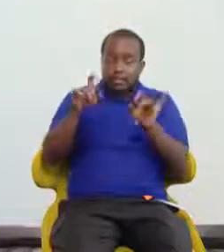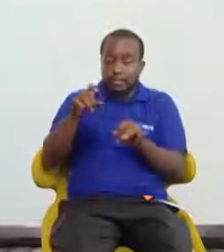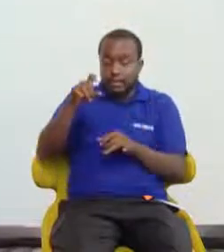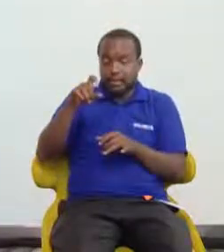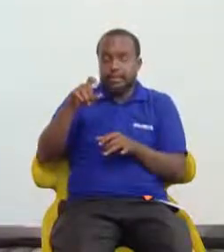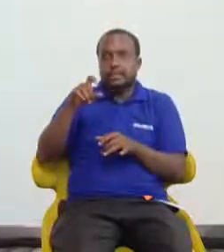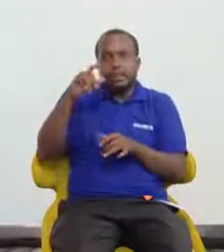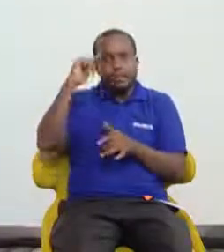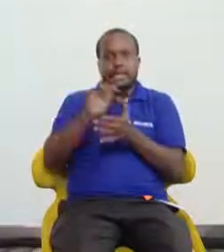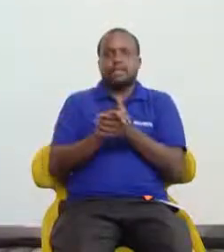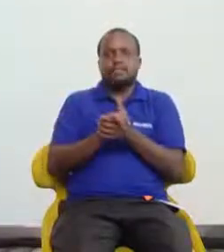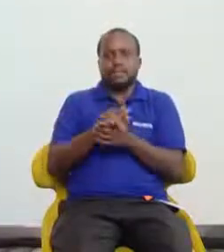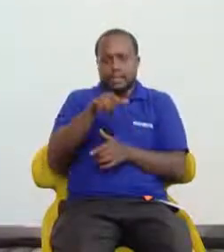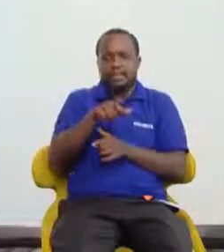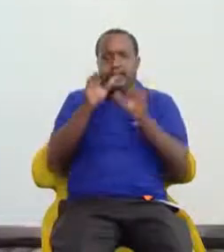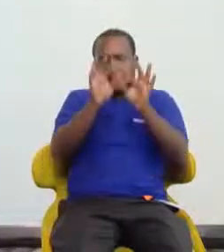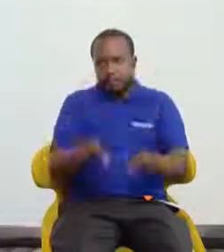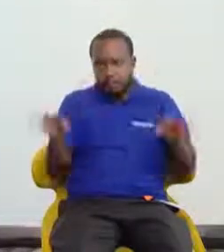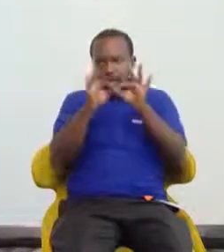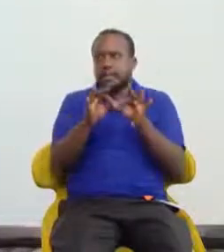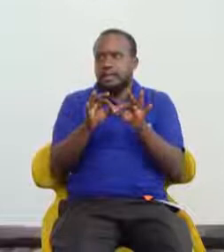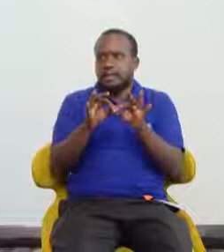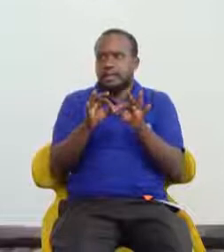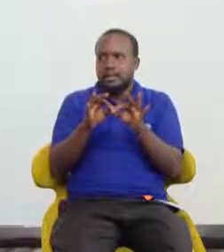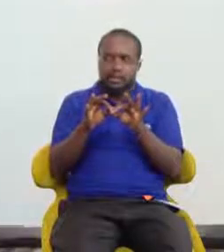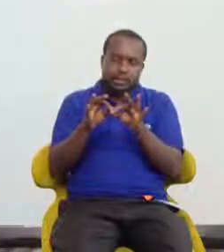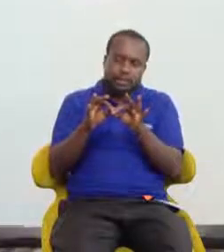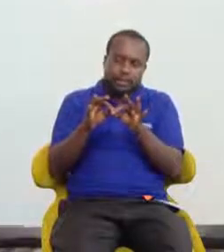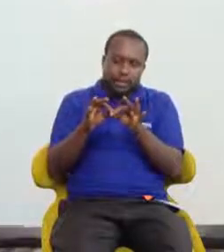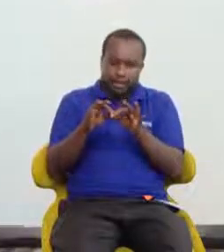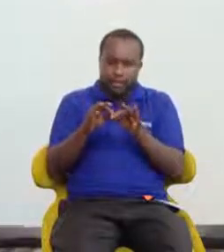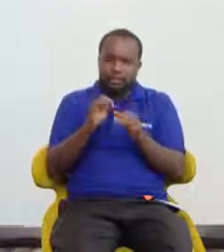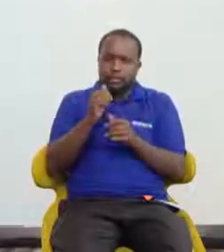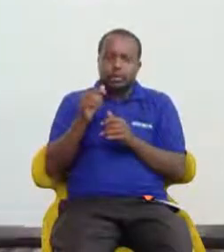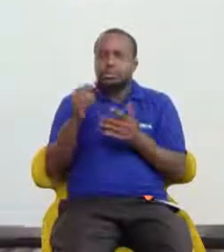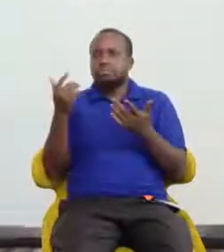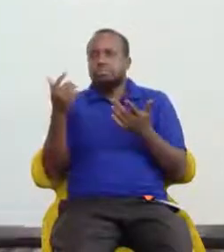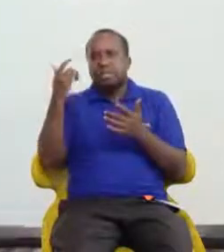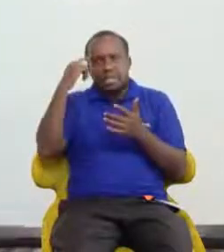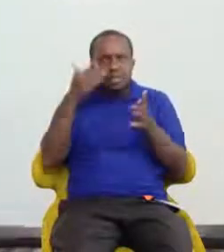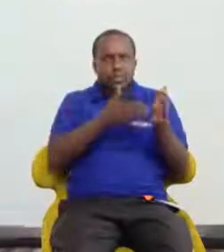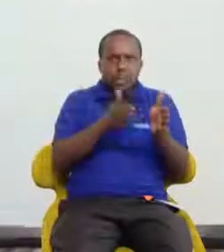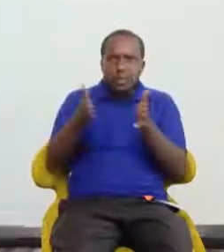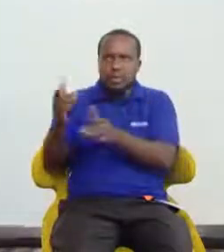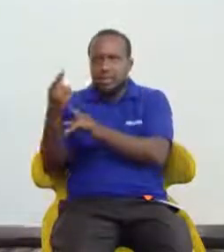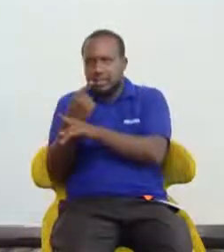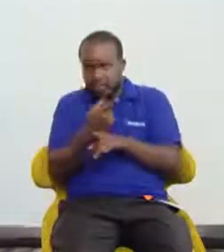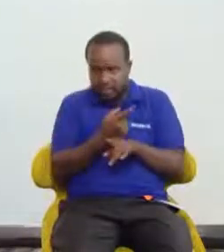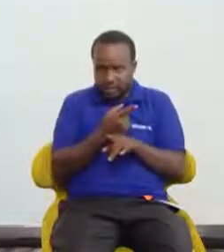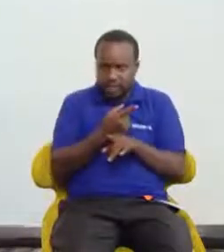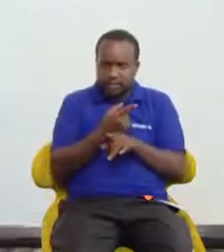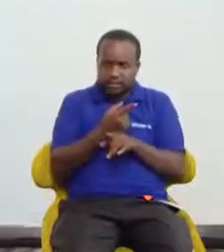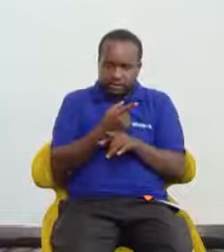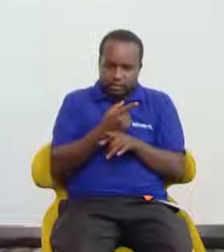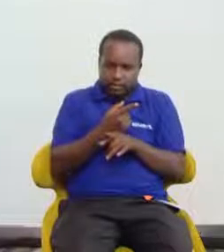worthwhile venture. And so not just pay lip service to it, but begin to think about the ways that we can take what we